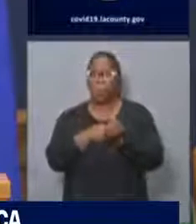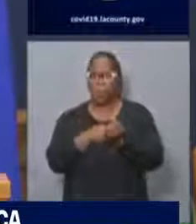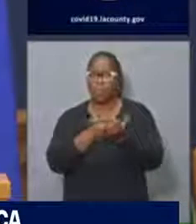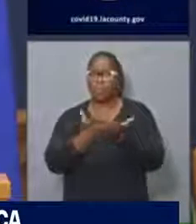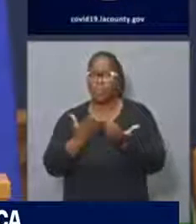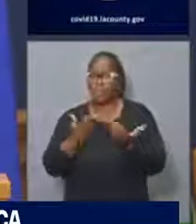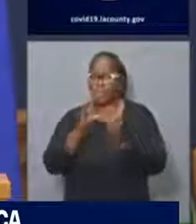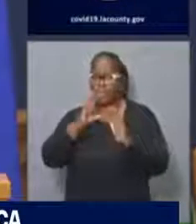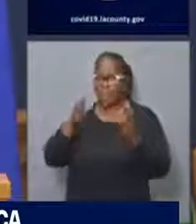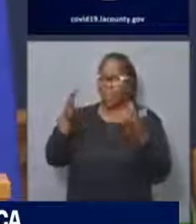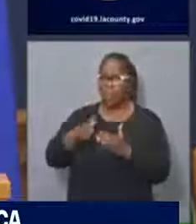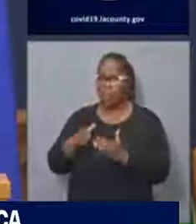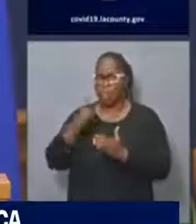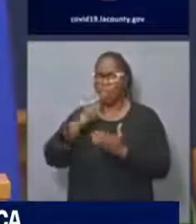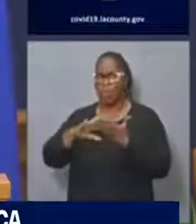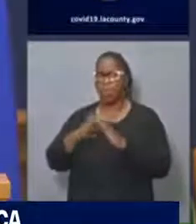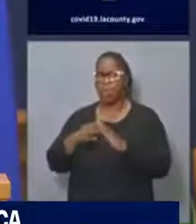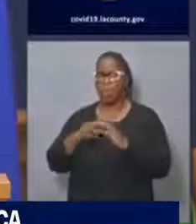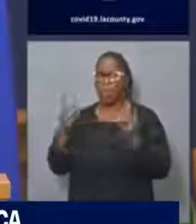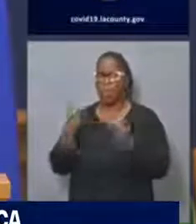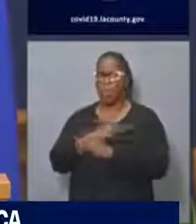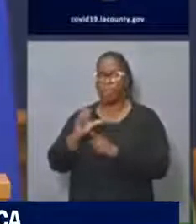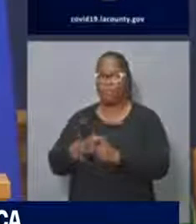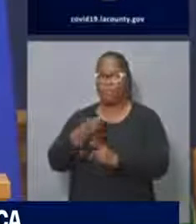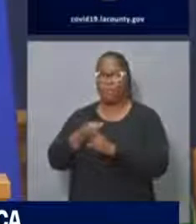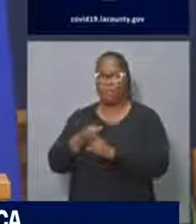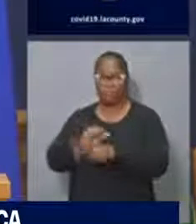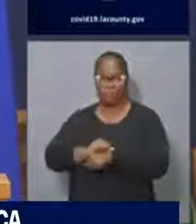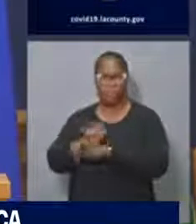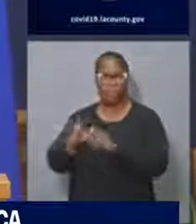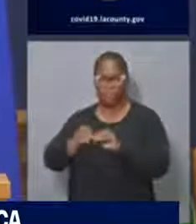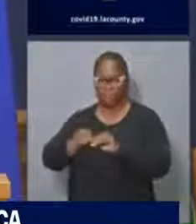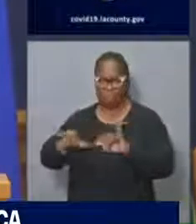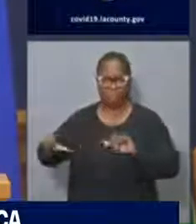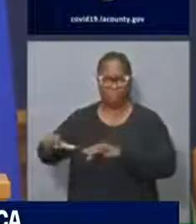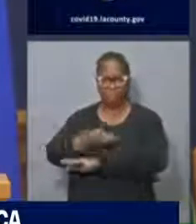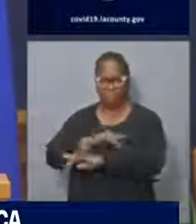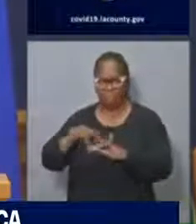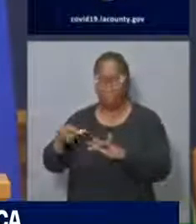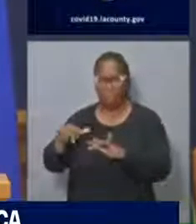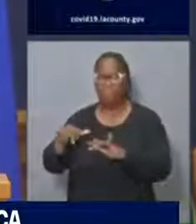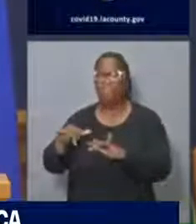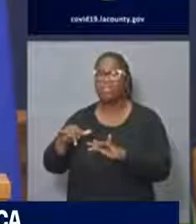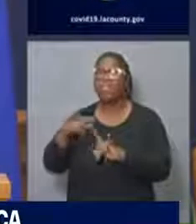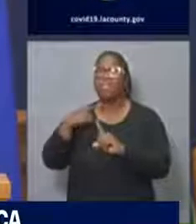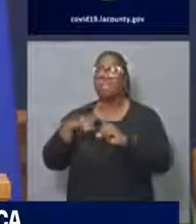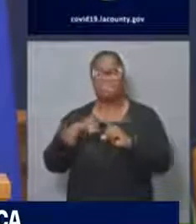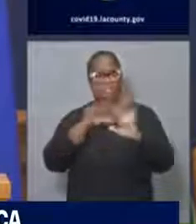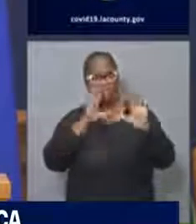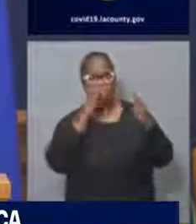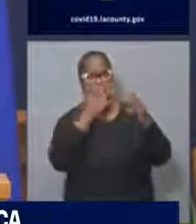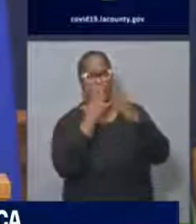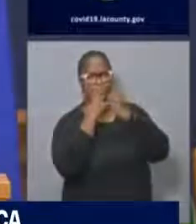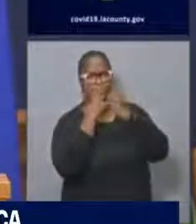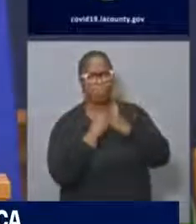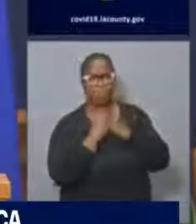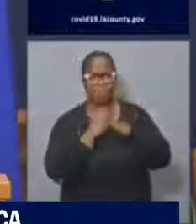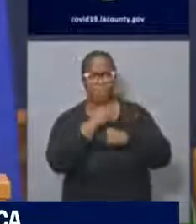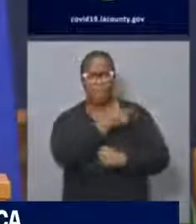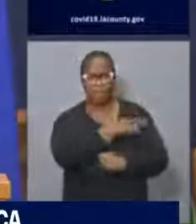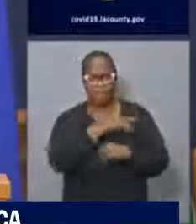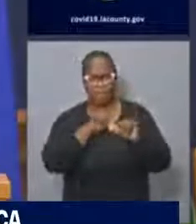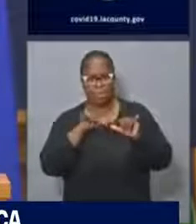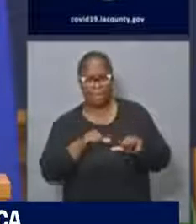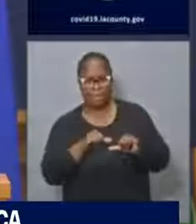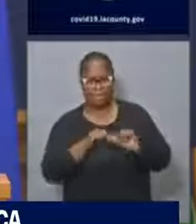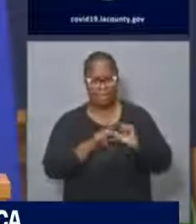on the communities that are most suffering from COVID-19, and also on preserving our hospital system for all of those who might need it,